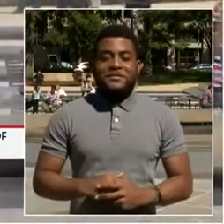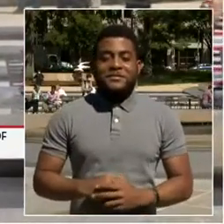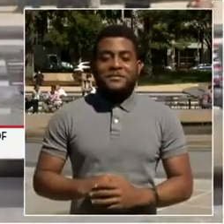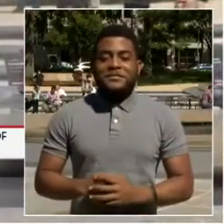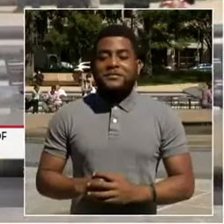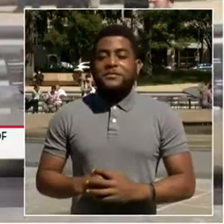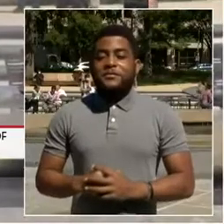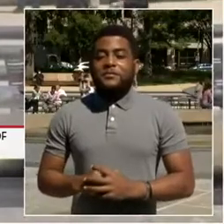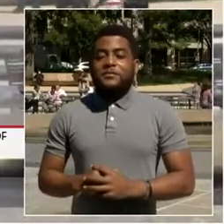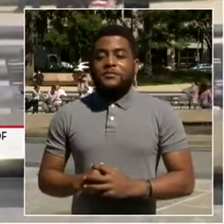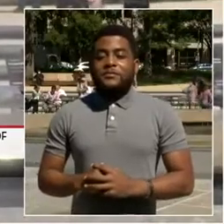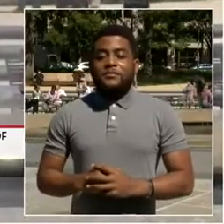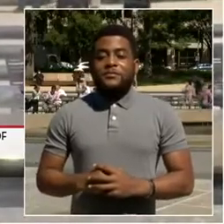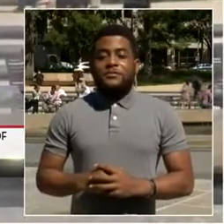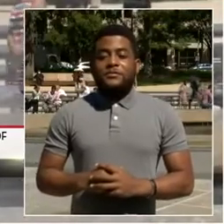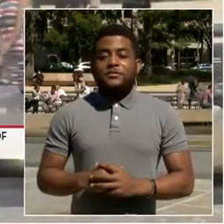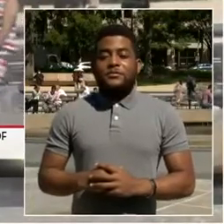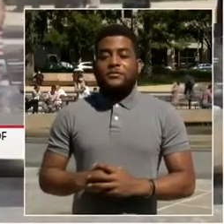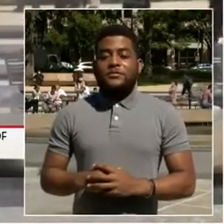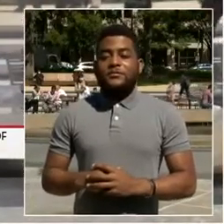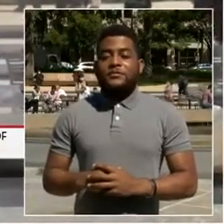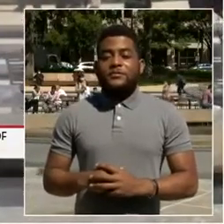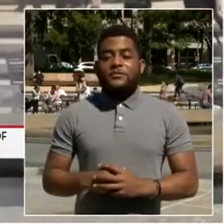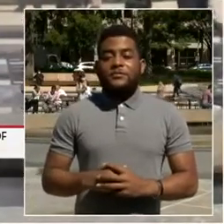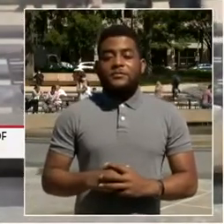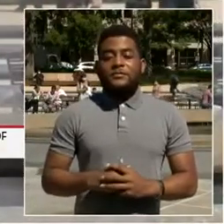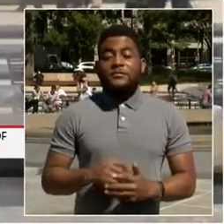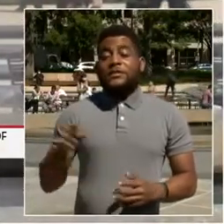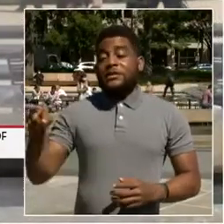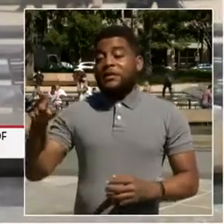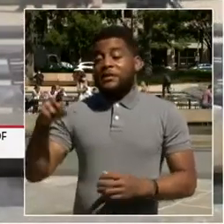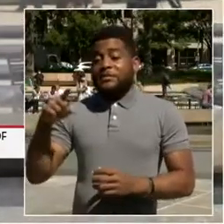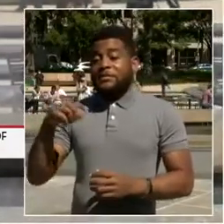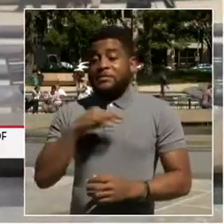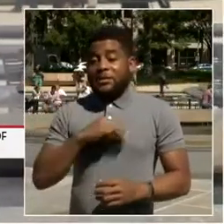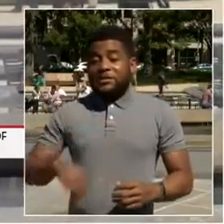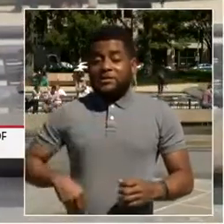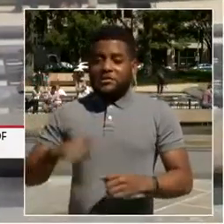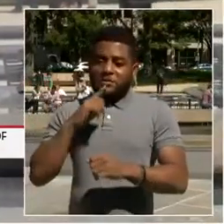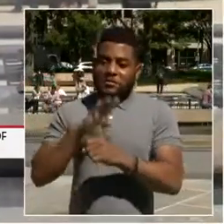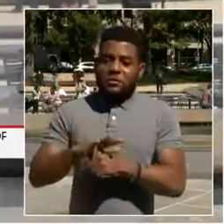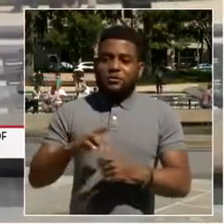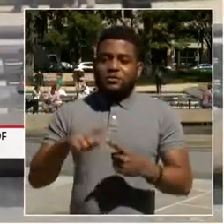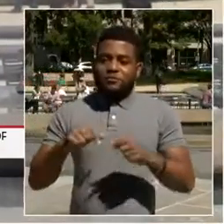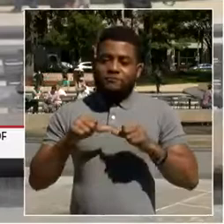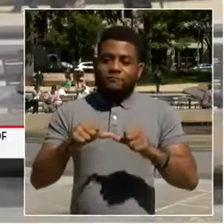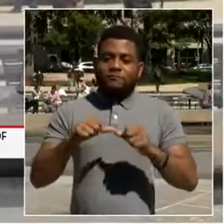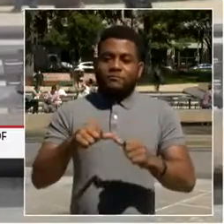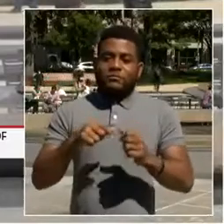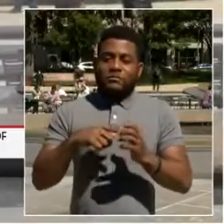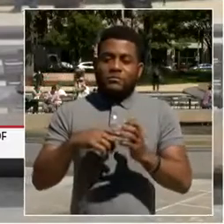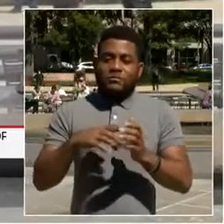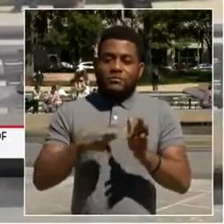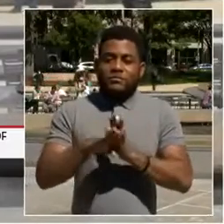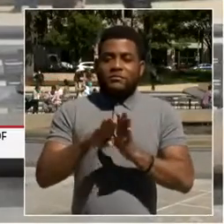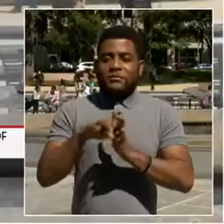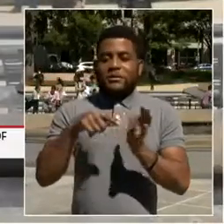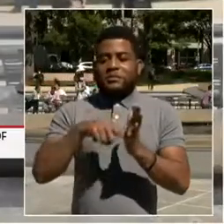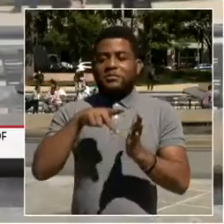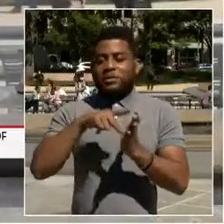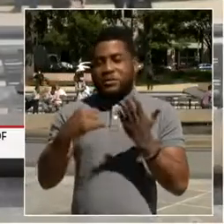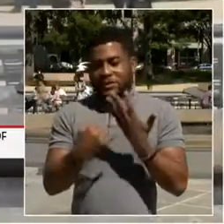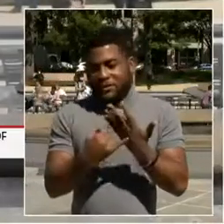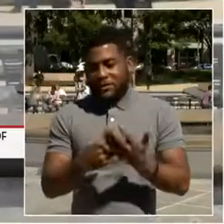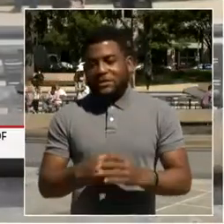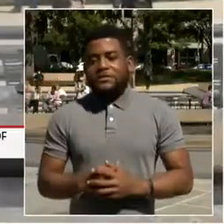It was her commitment to funding this project that really crystallized the dreams of so many people who have